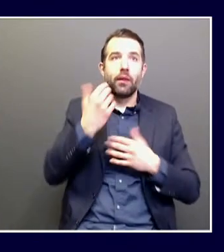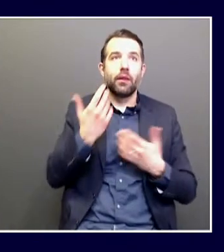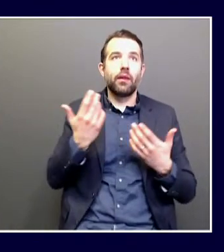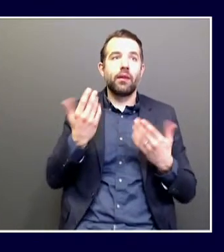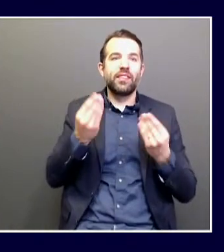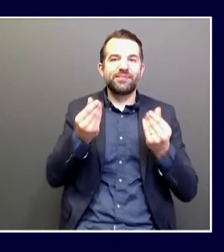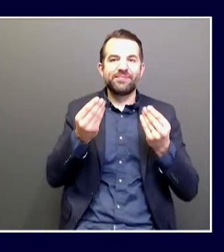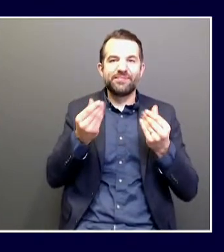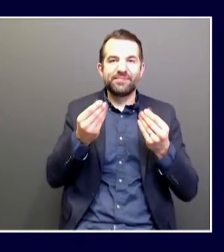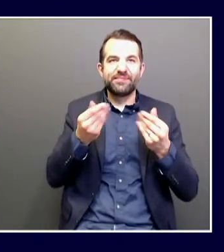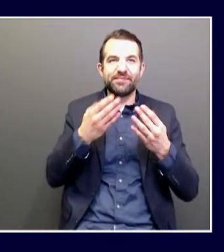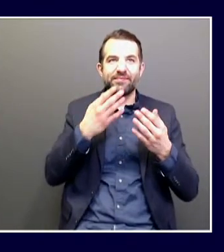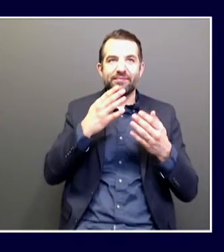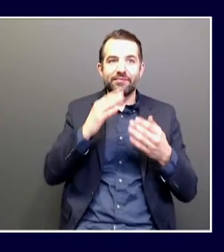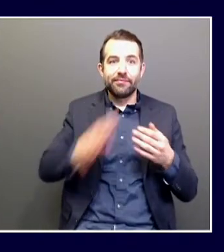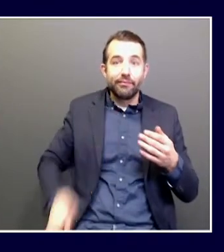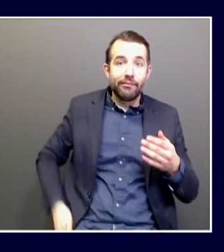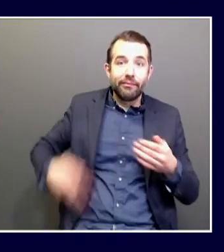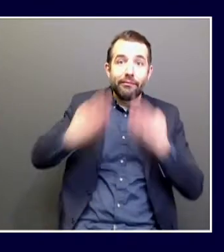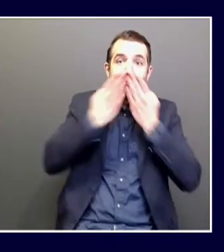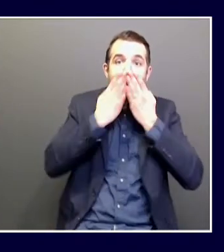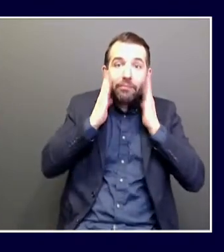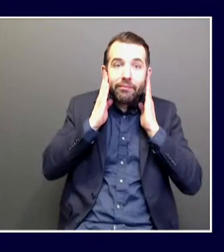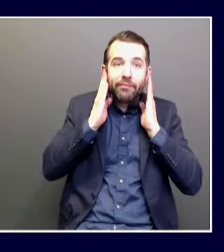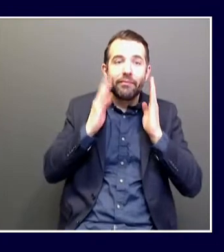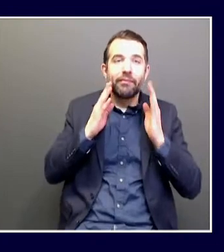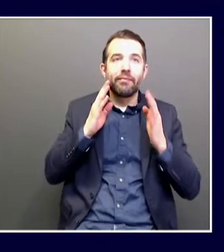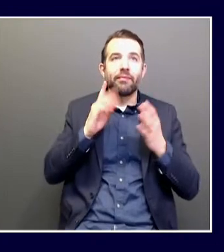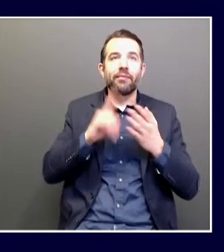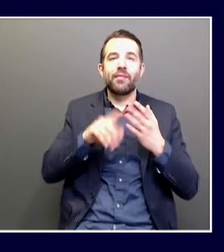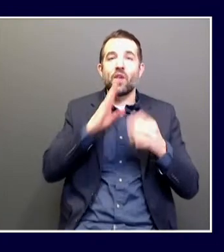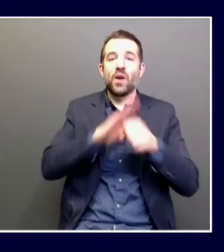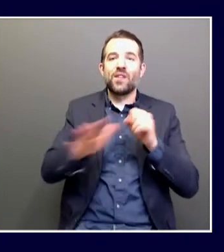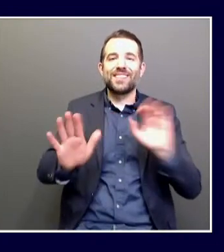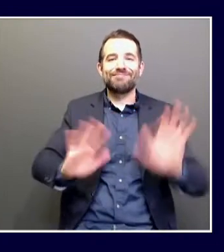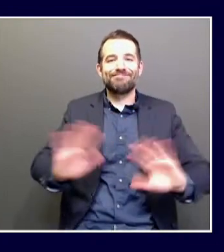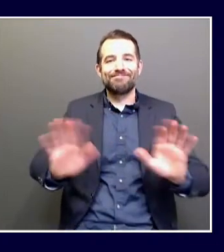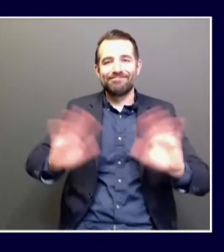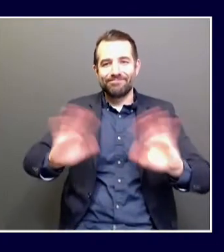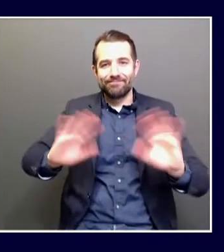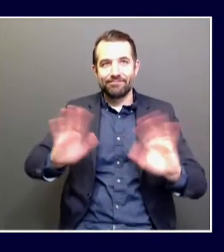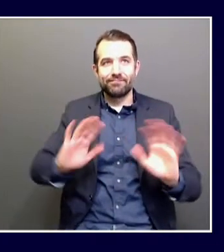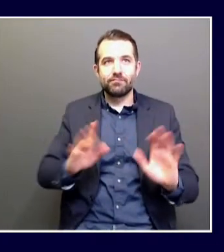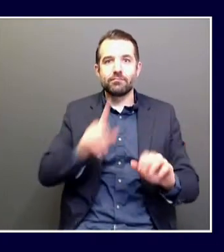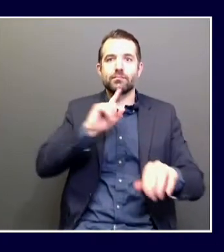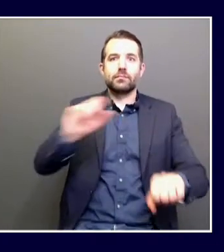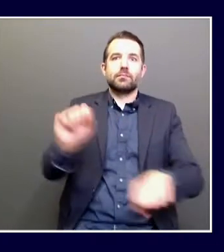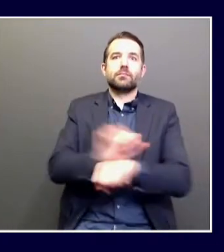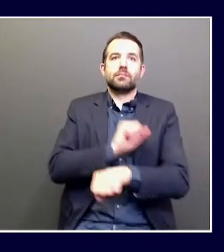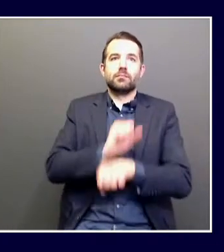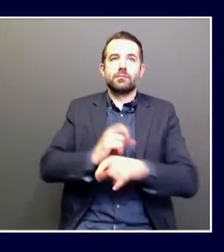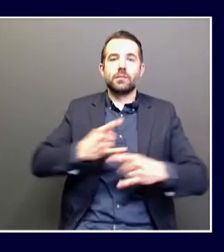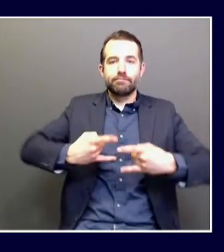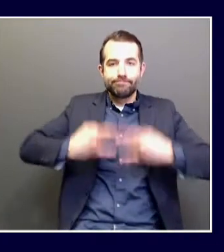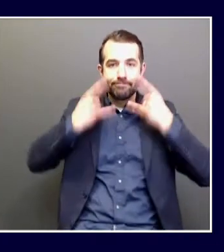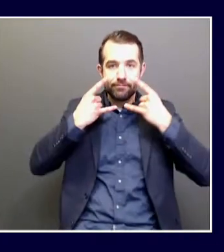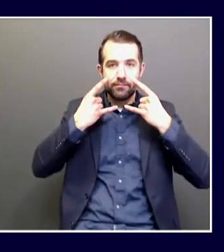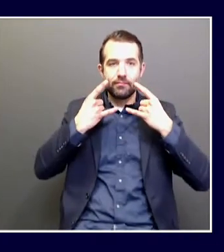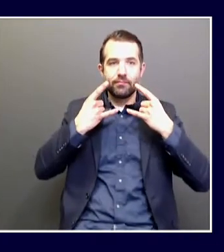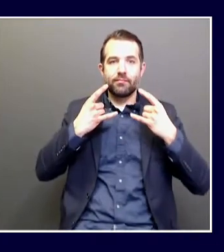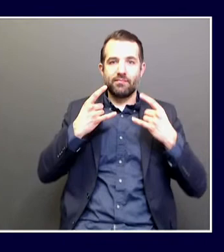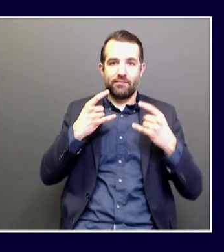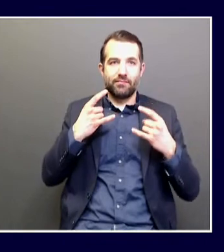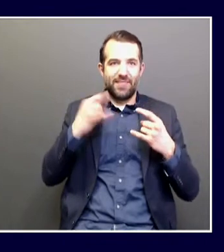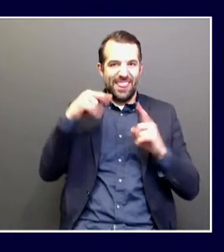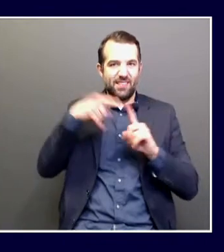even better, one of the standard surgical masks. That's where I'm at, and that's practice in my household. Your first